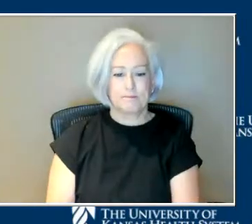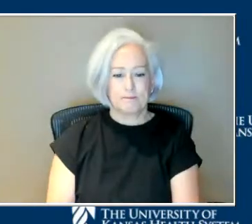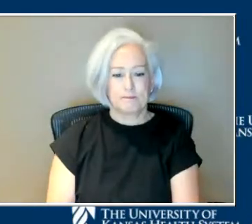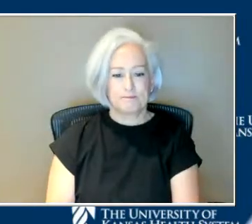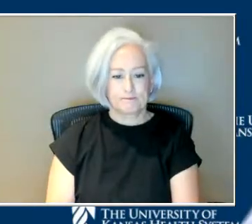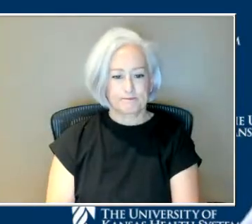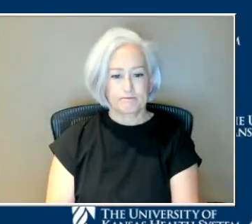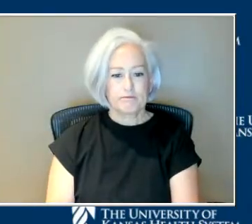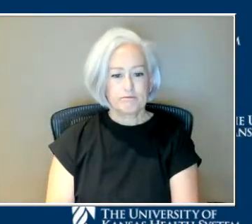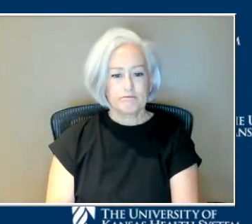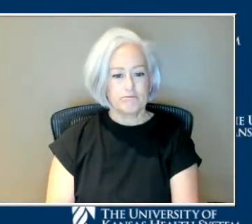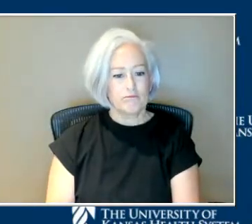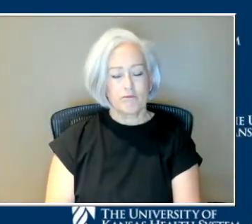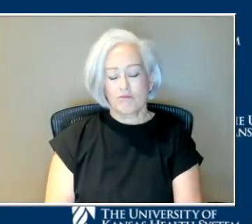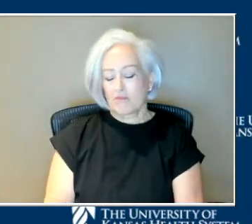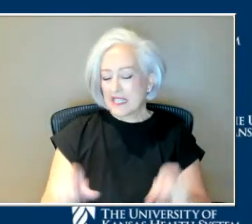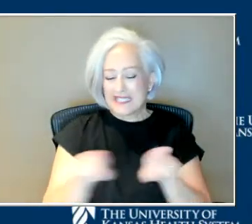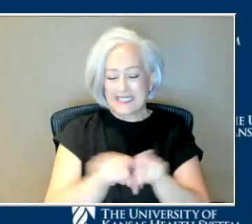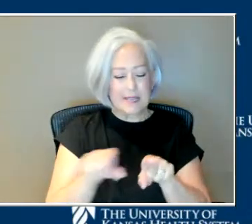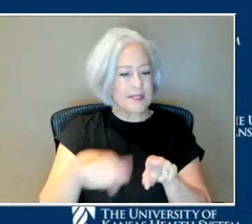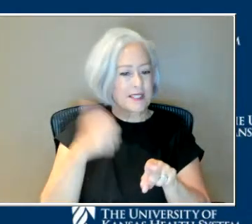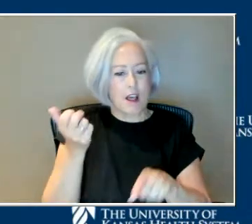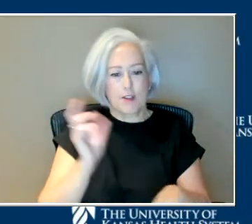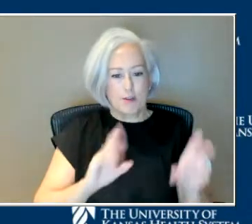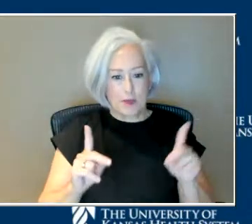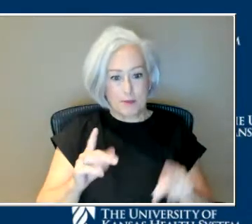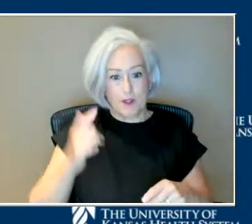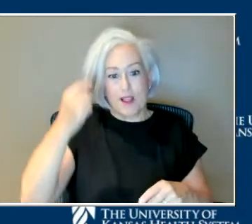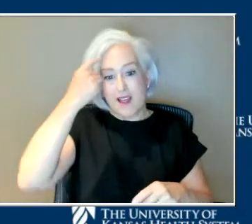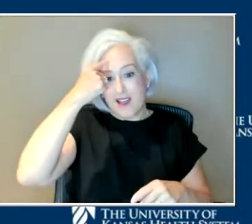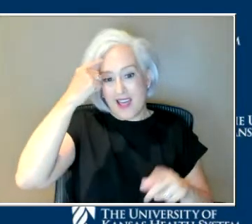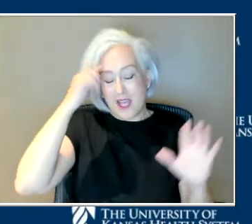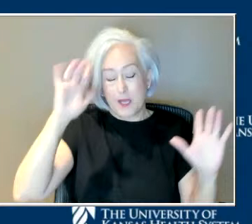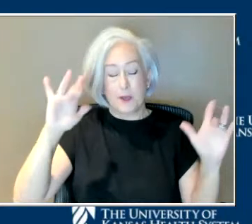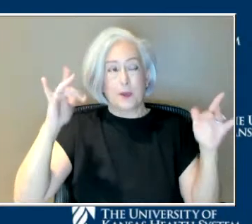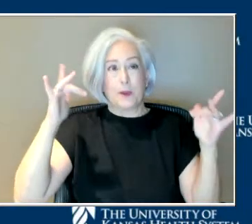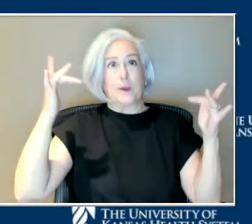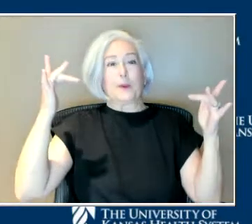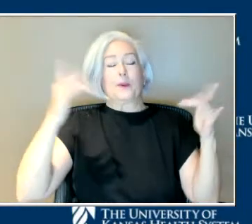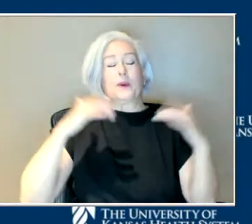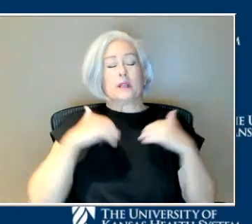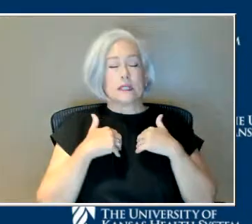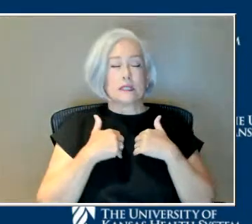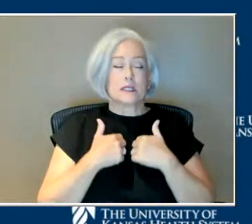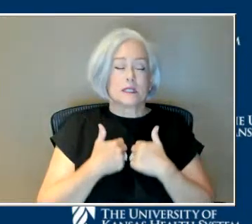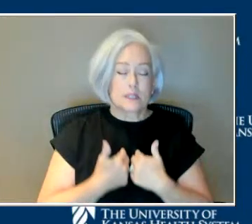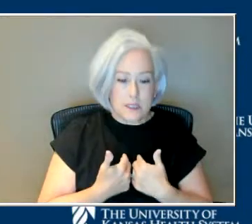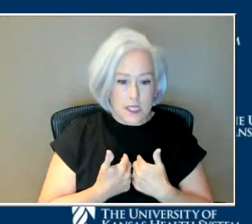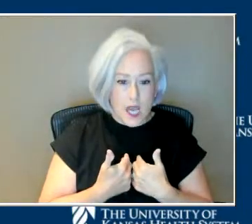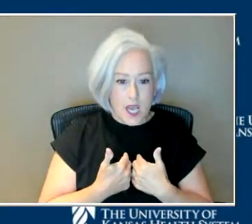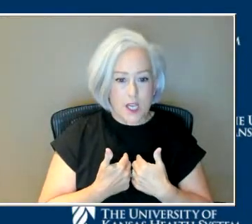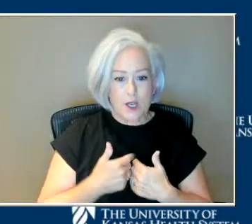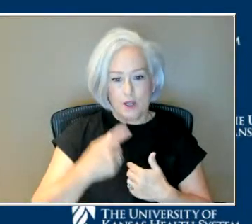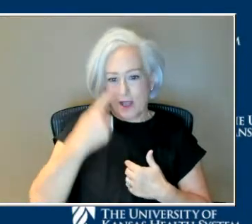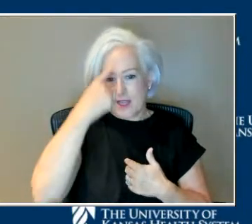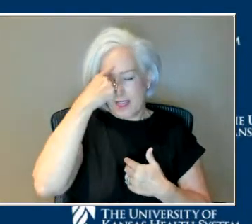no different than anybody else. You do become lightheaded, you do become tired, you do have less cognitive